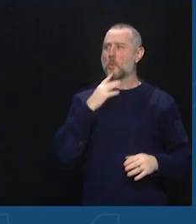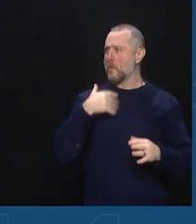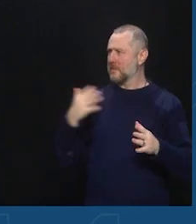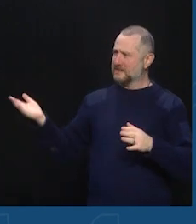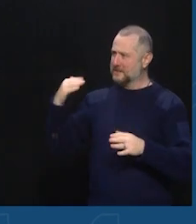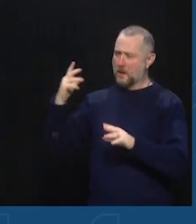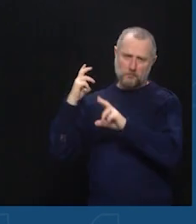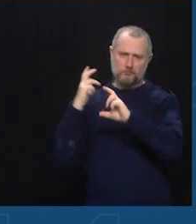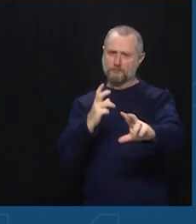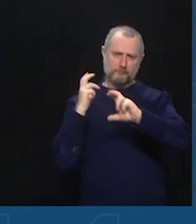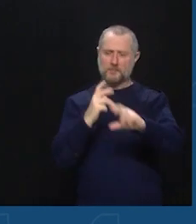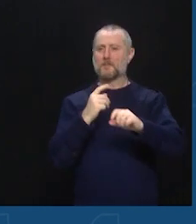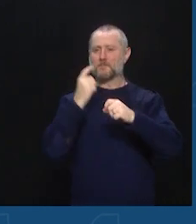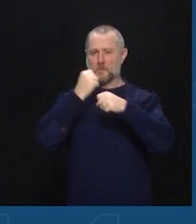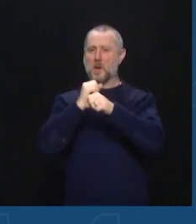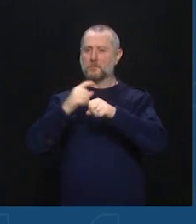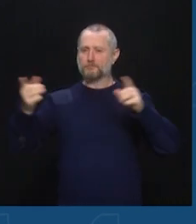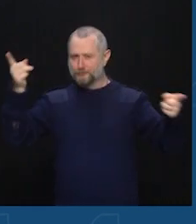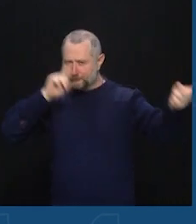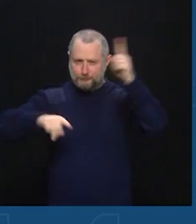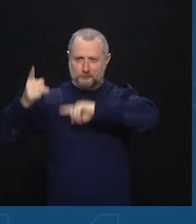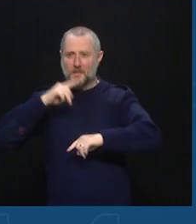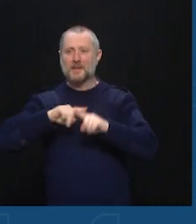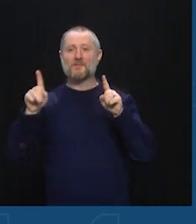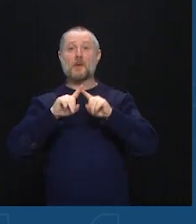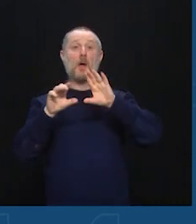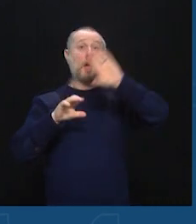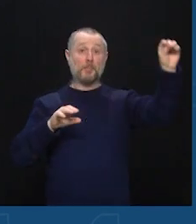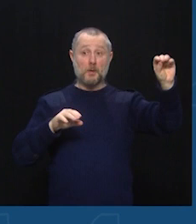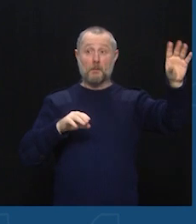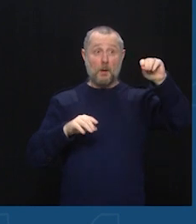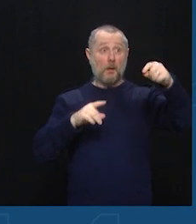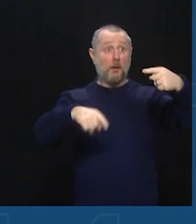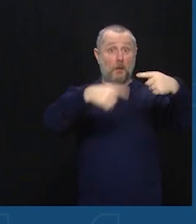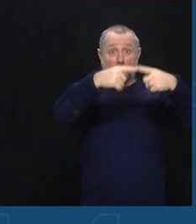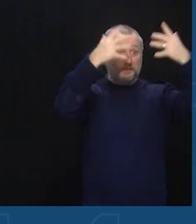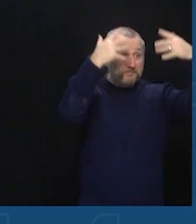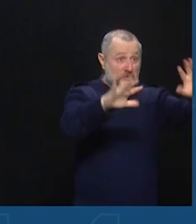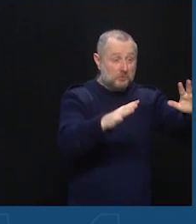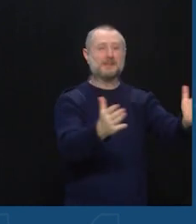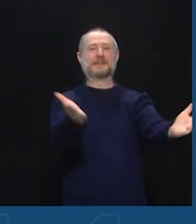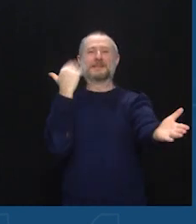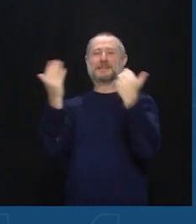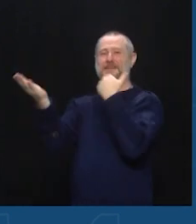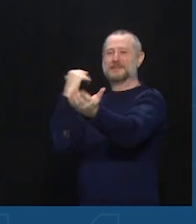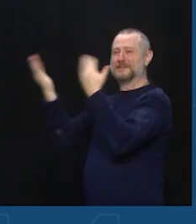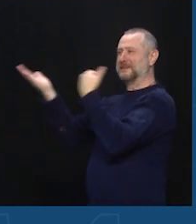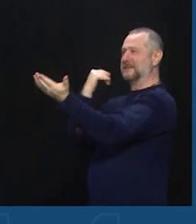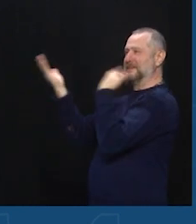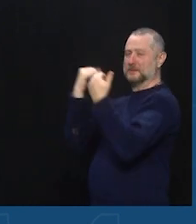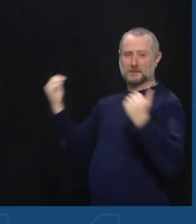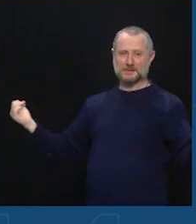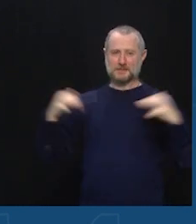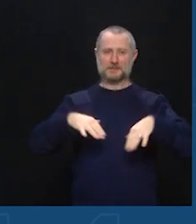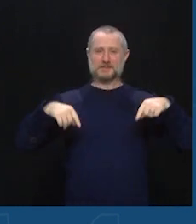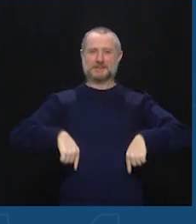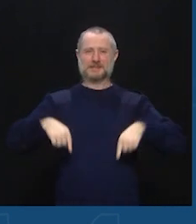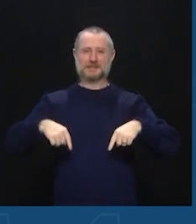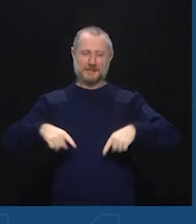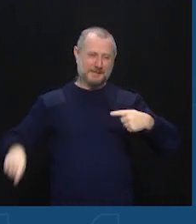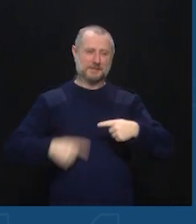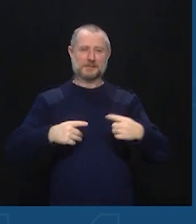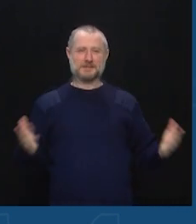activated mutual aid so that as we're able to clear other power issues, folks will be coming here to the Hudson Valley to continue